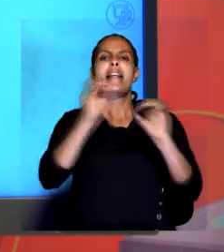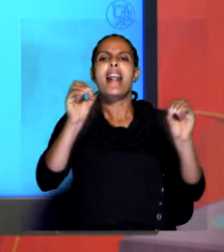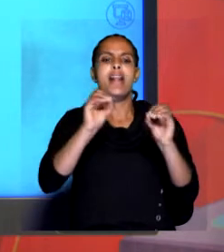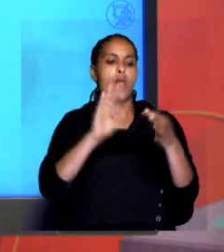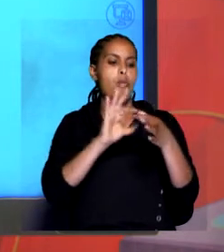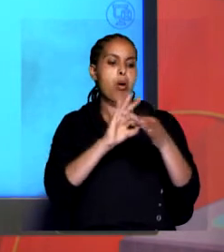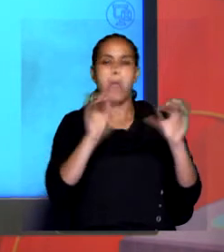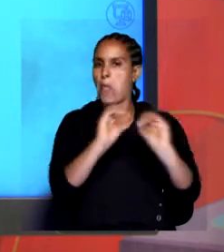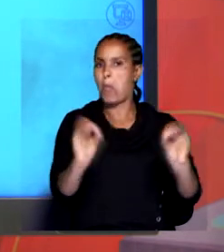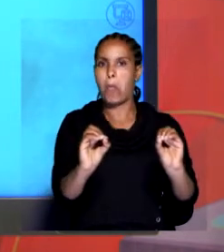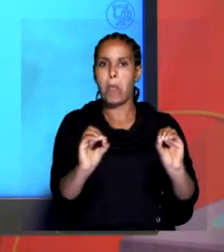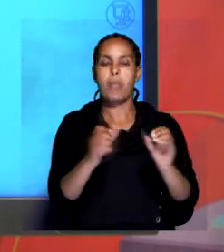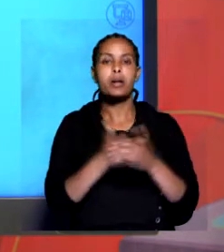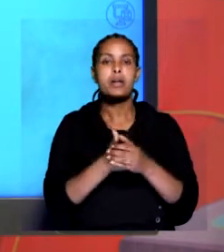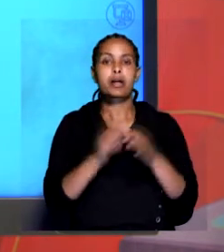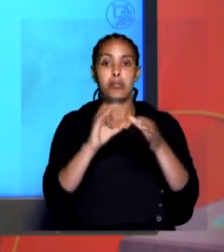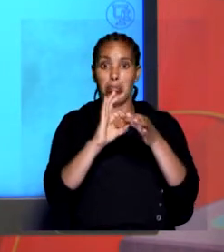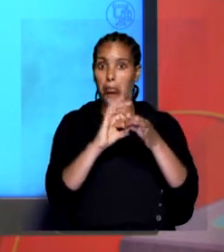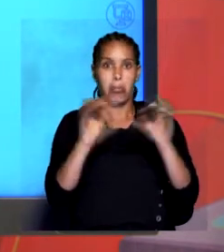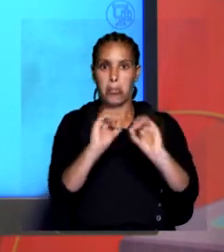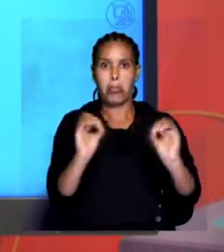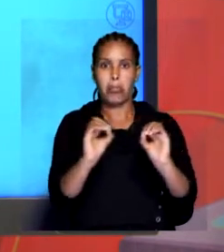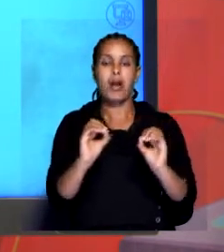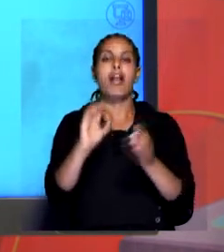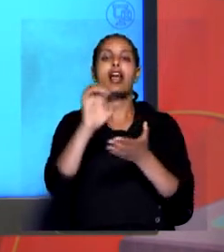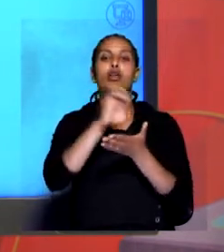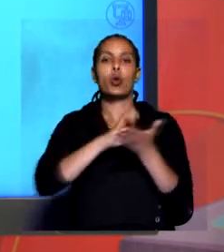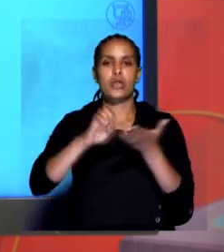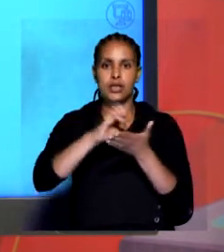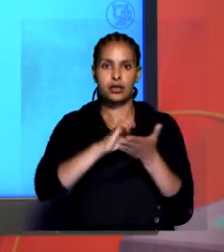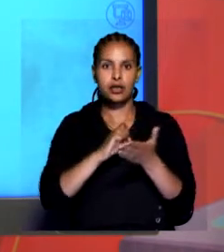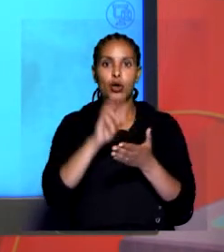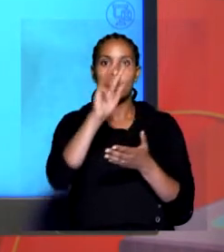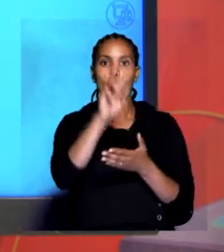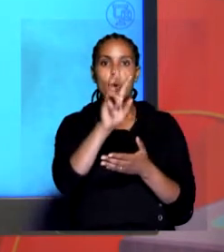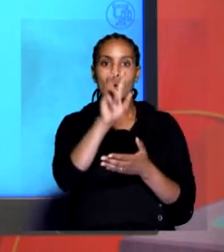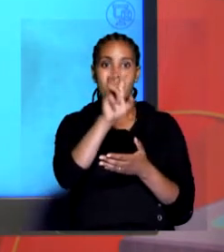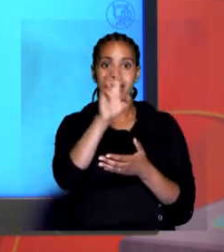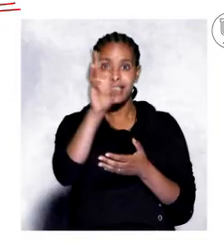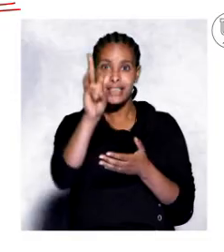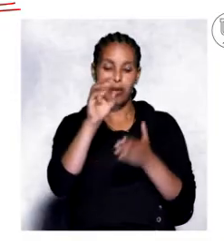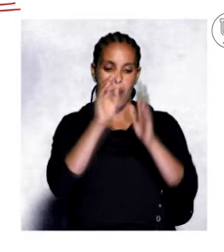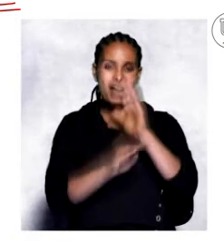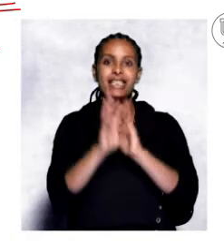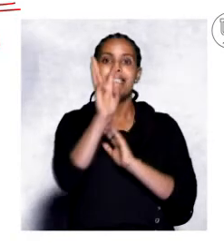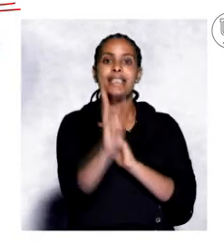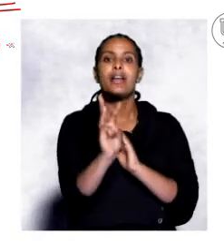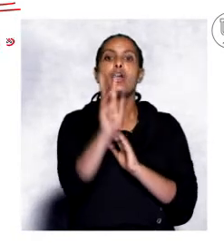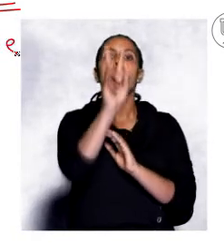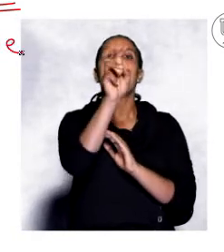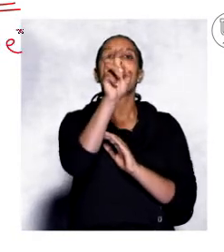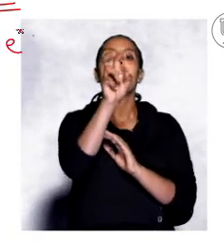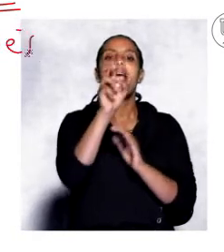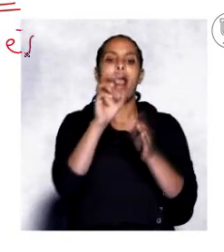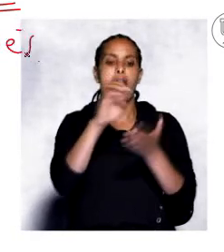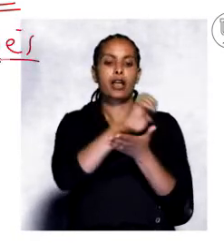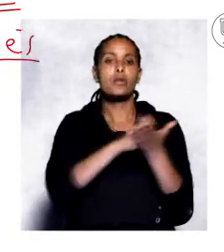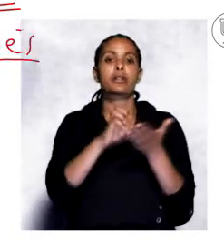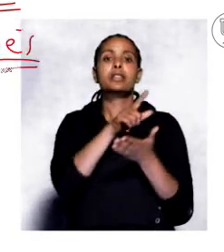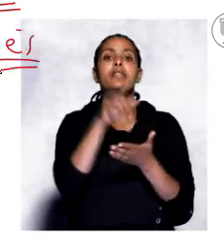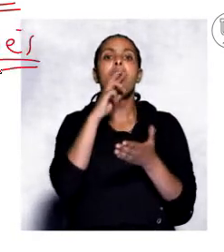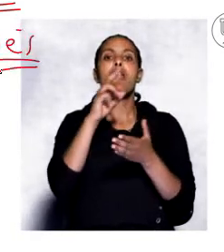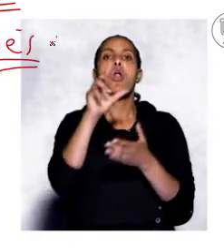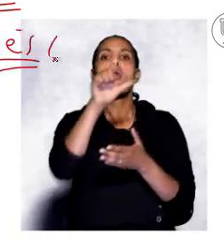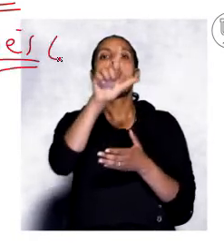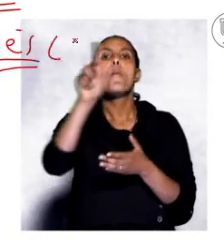non-bonding electrons. Non-bonding electrons. 26 minus 6, 20 electrons. These are